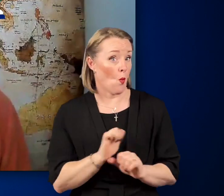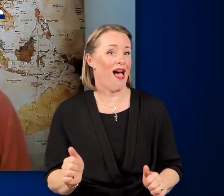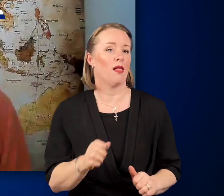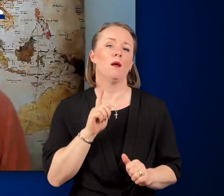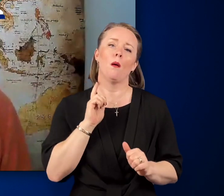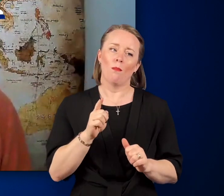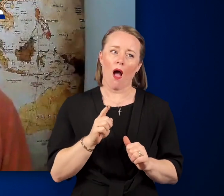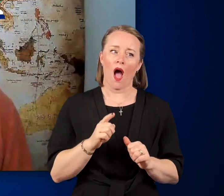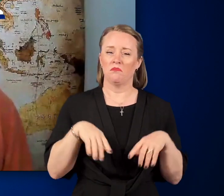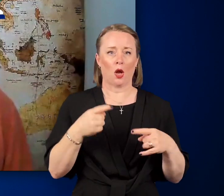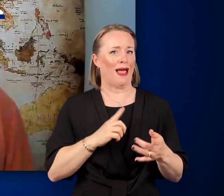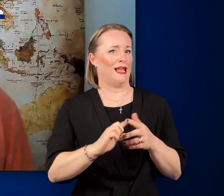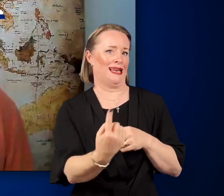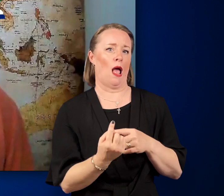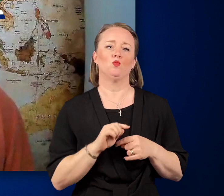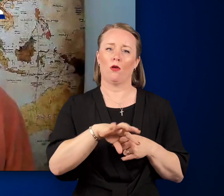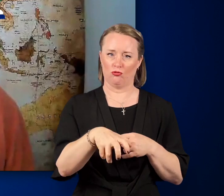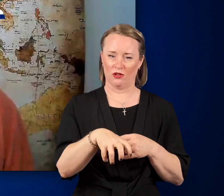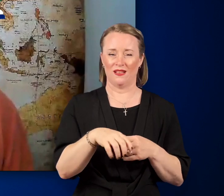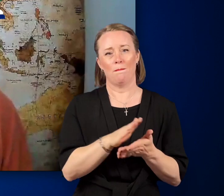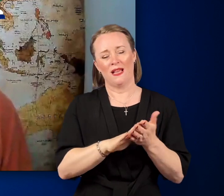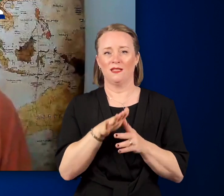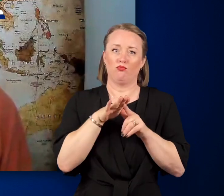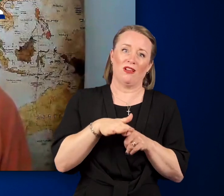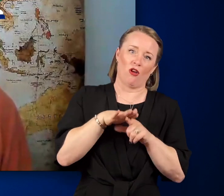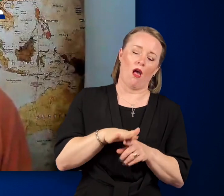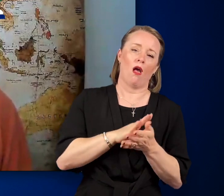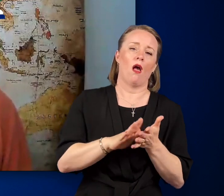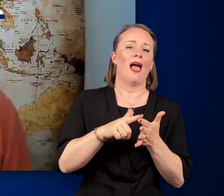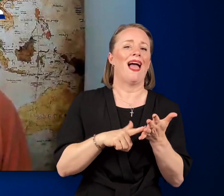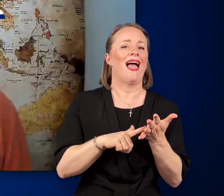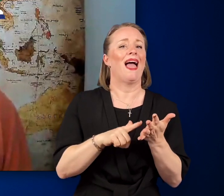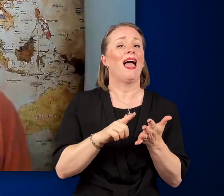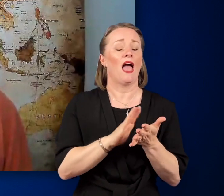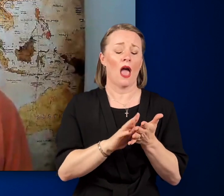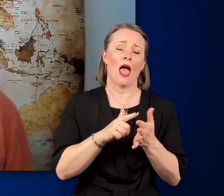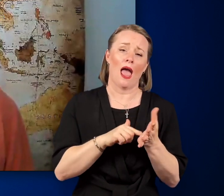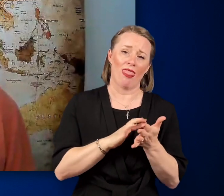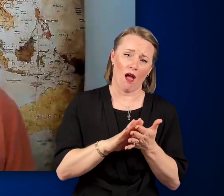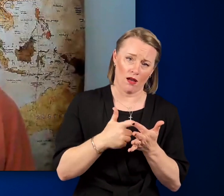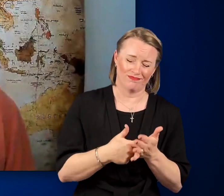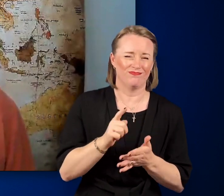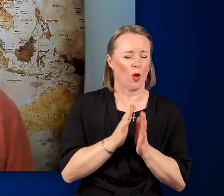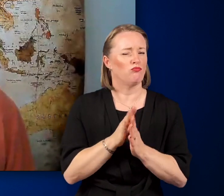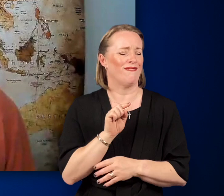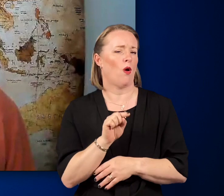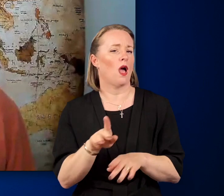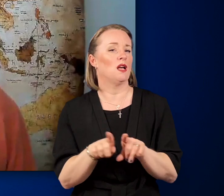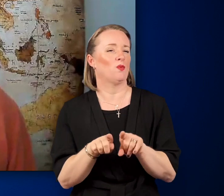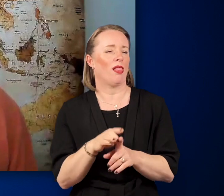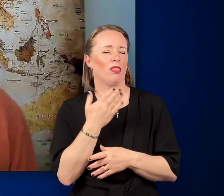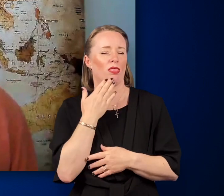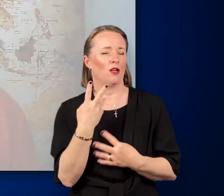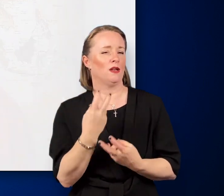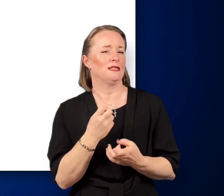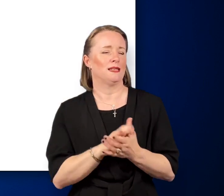increased pressure on Heather. So please do pray for Heather as well when you have time. Thank you for listening. God